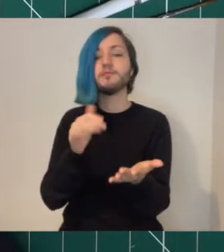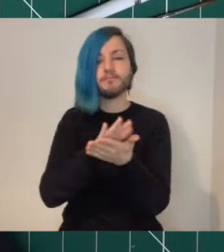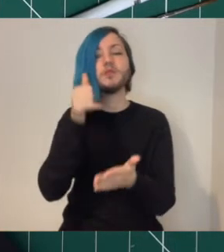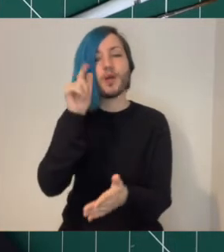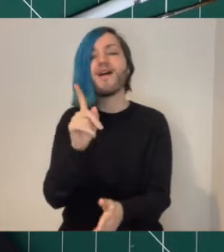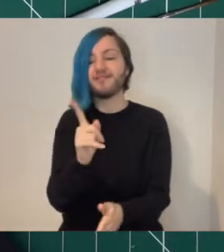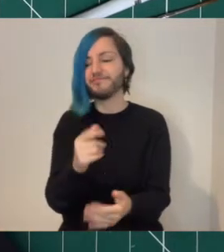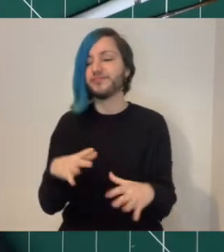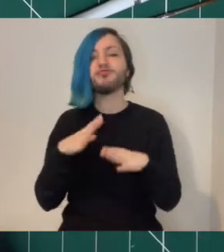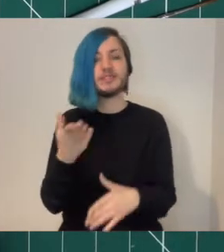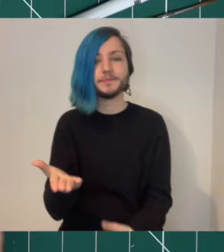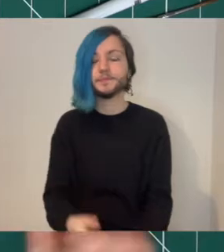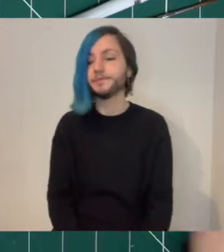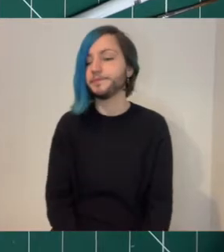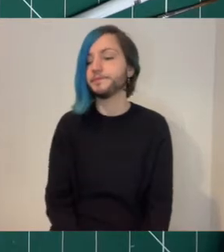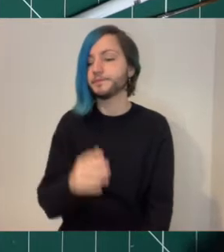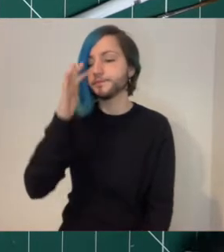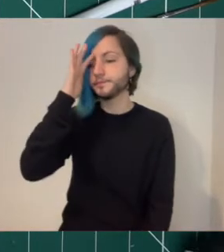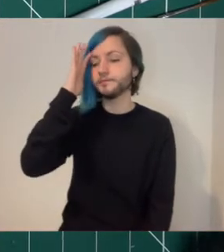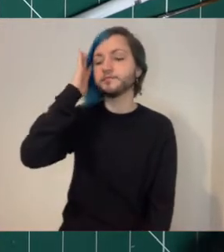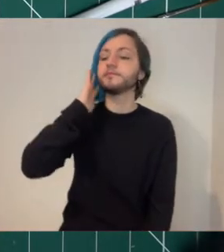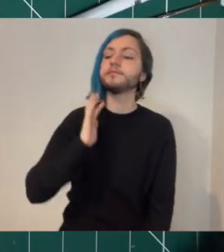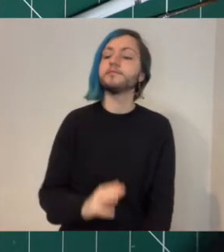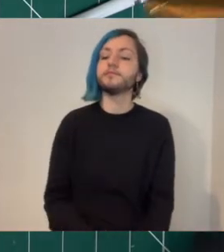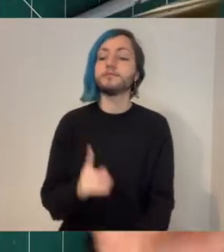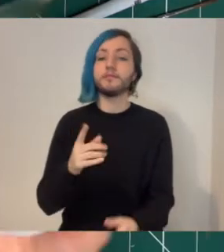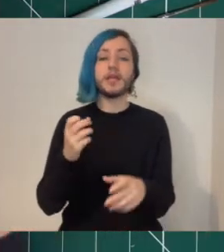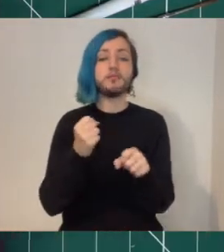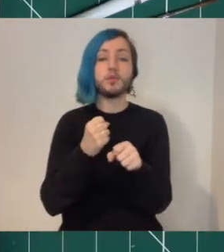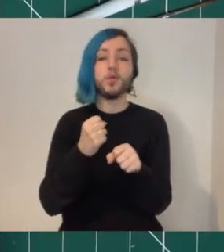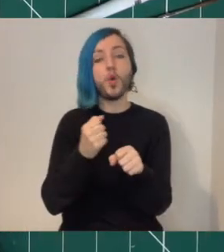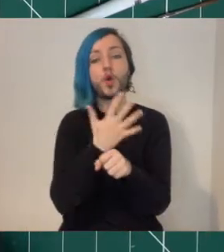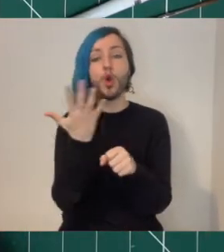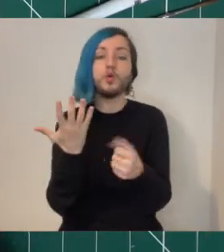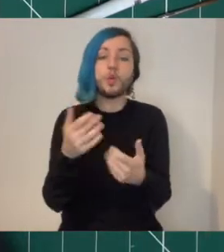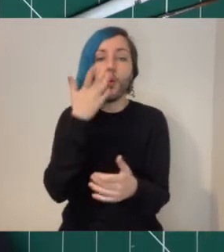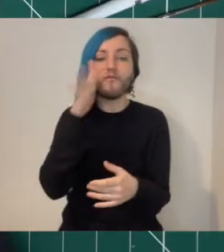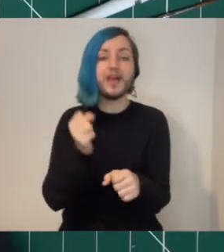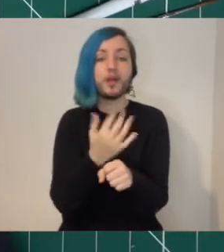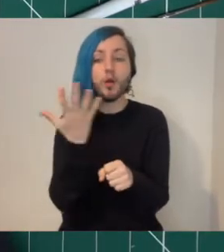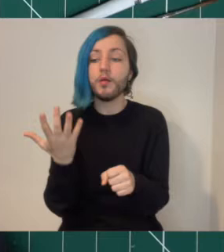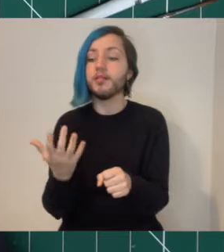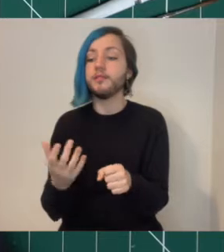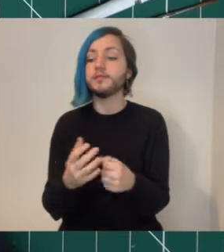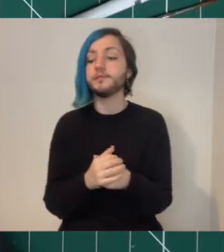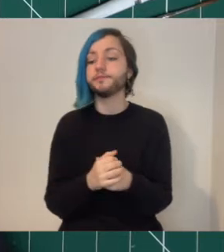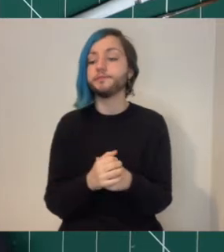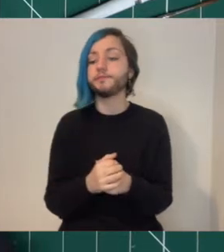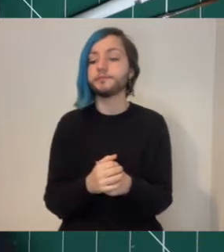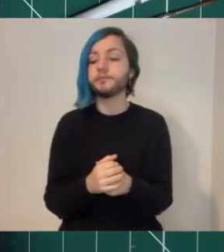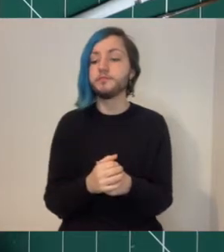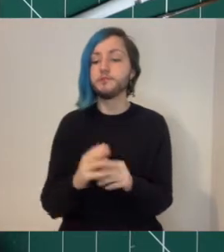and you'll know that that's ready to apply the gold leaf. And that's when you get your gold, your imitation gold